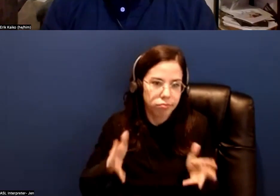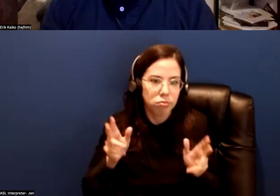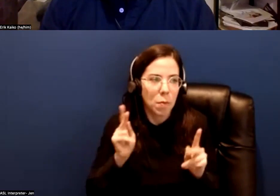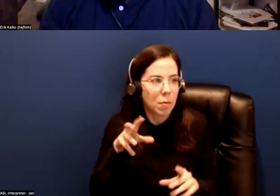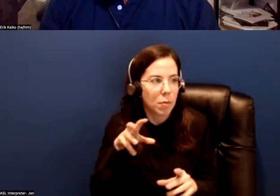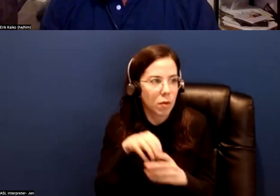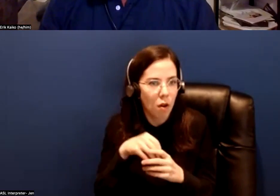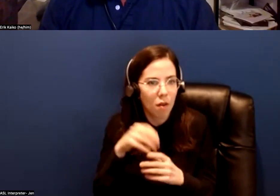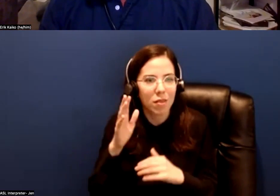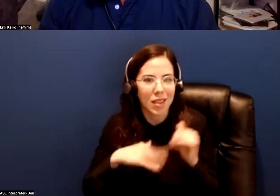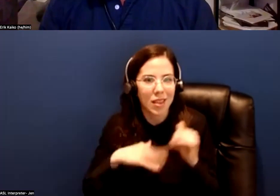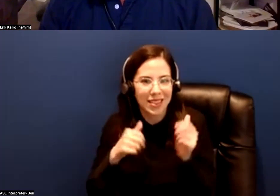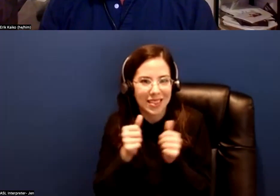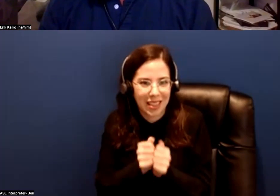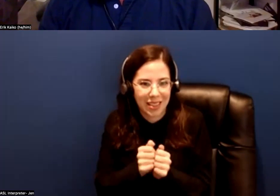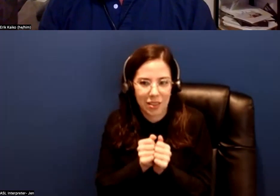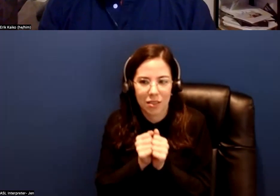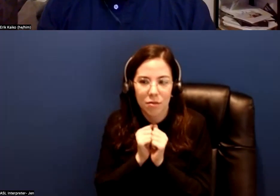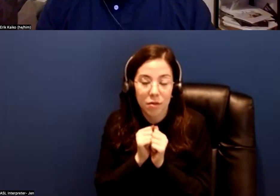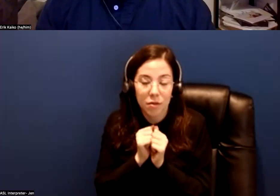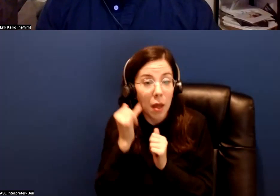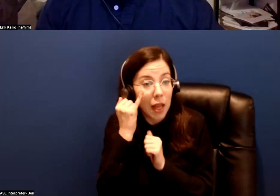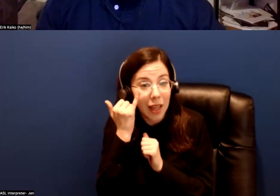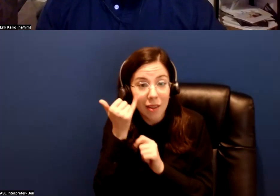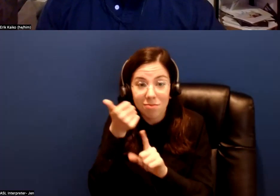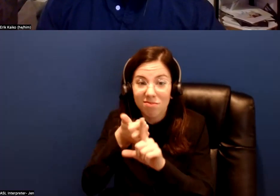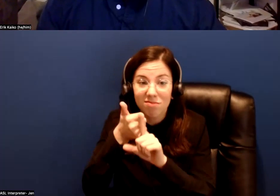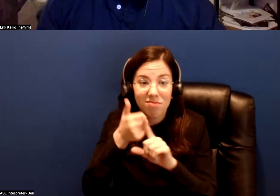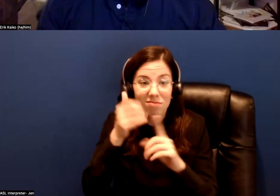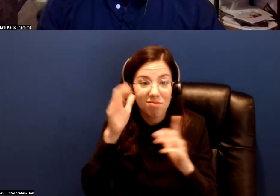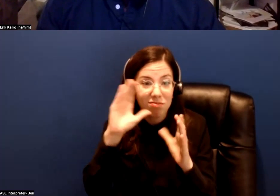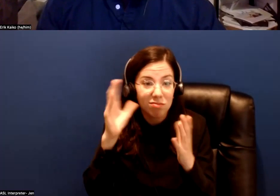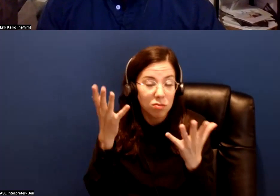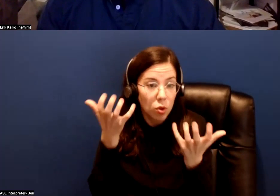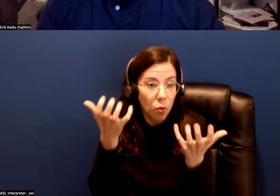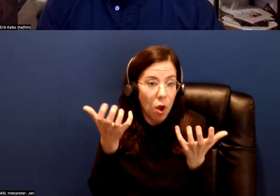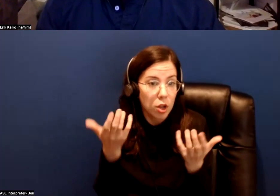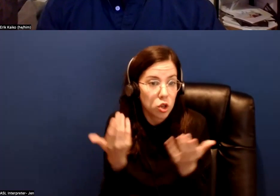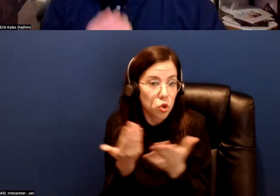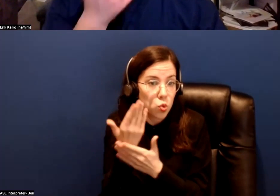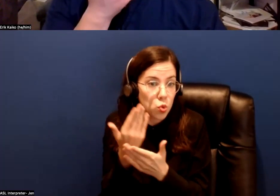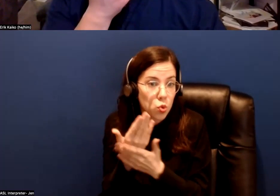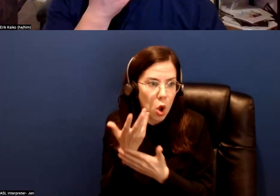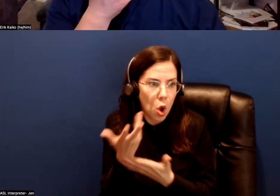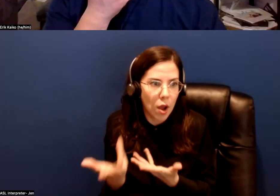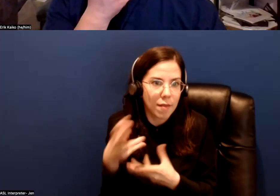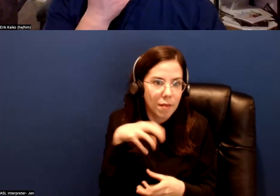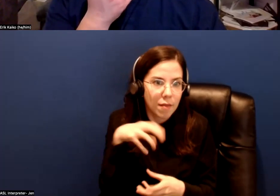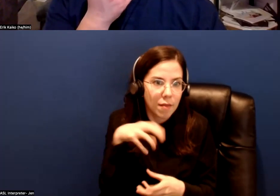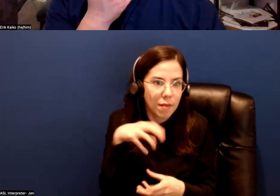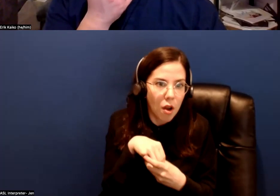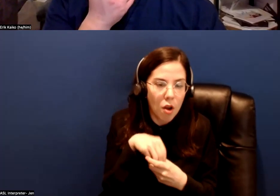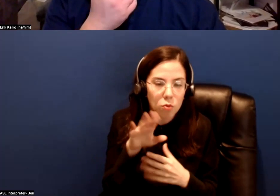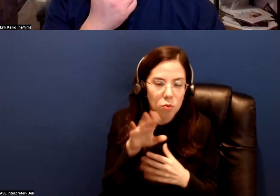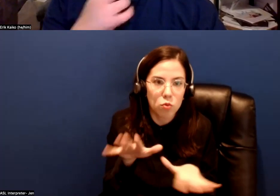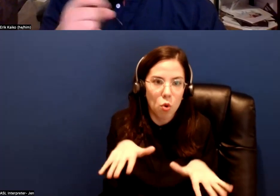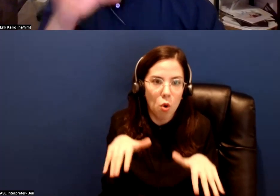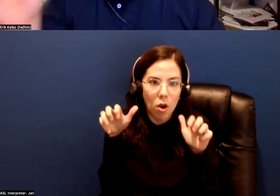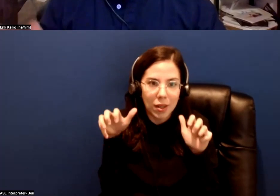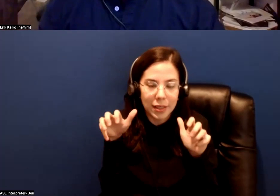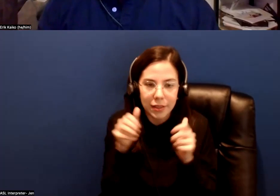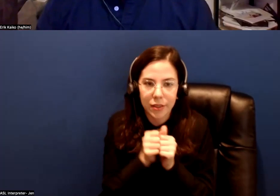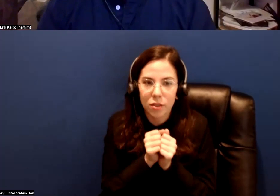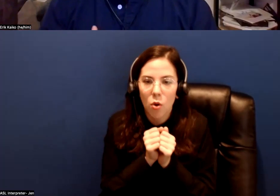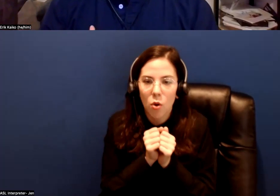than text. But if you are looking to try something new or engage with your audience or serve as